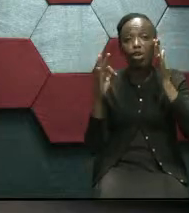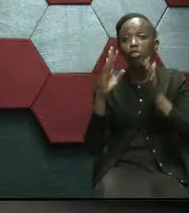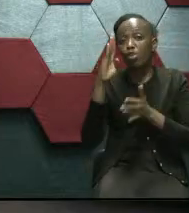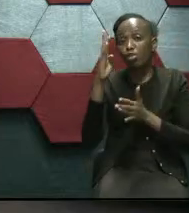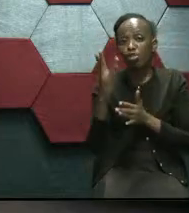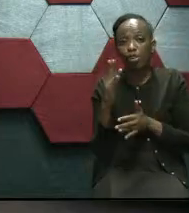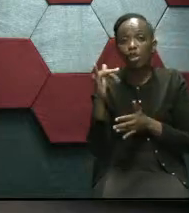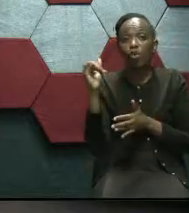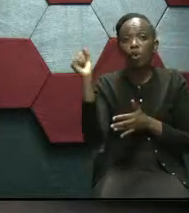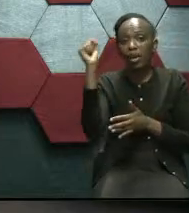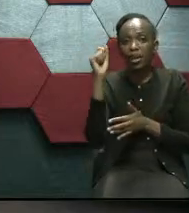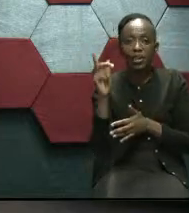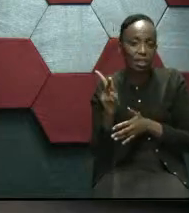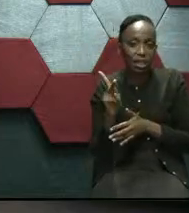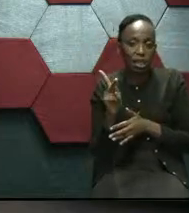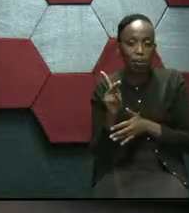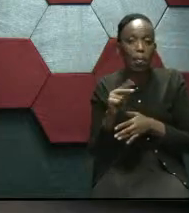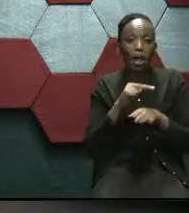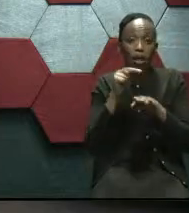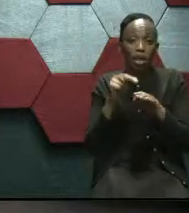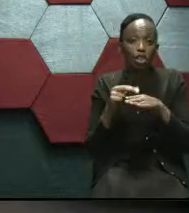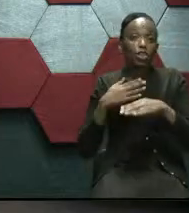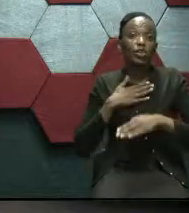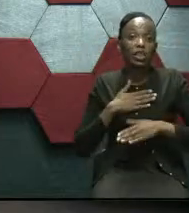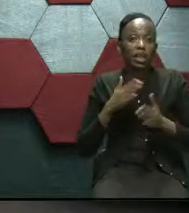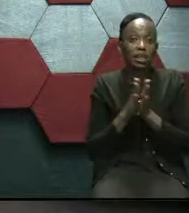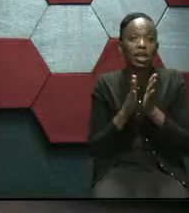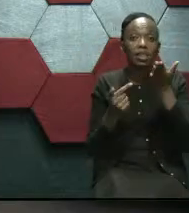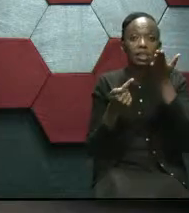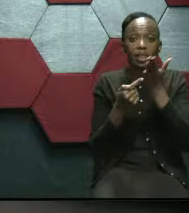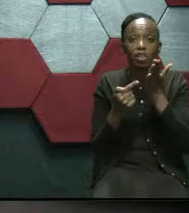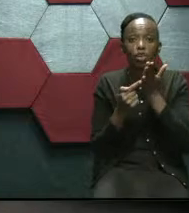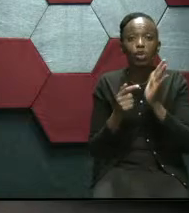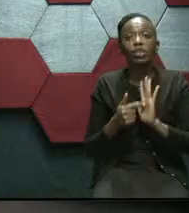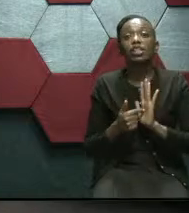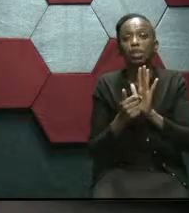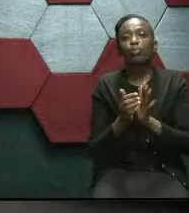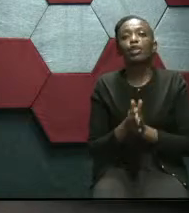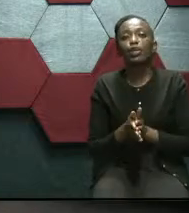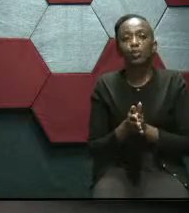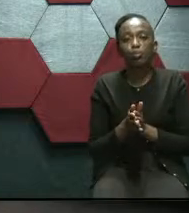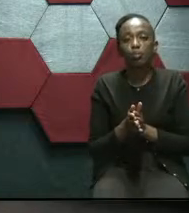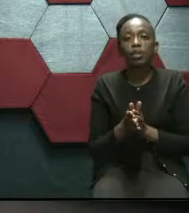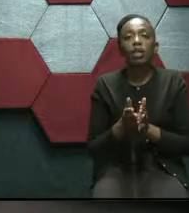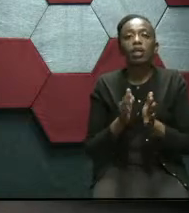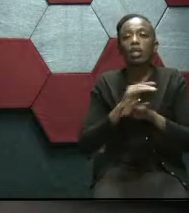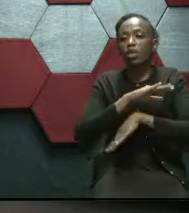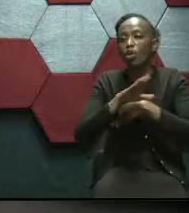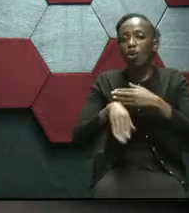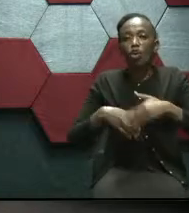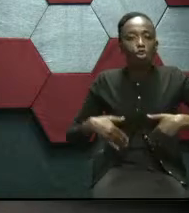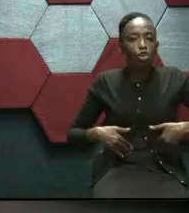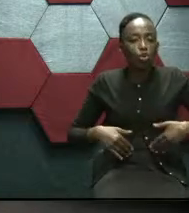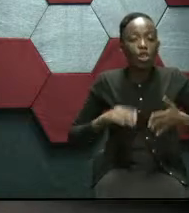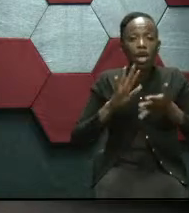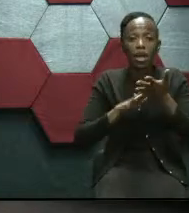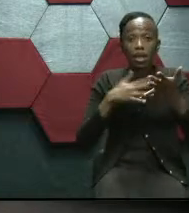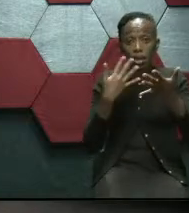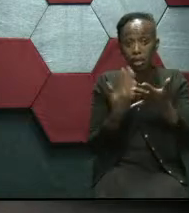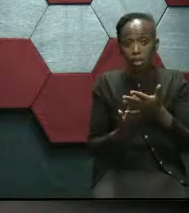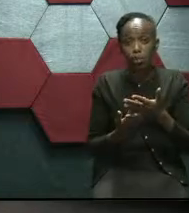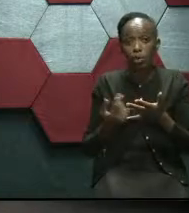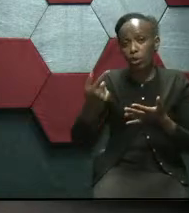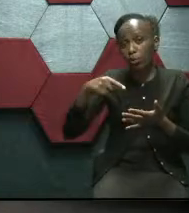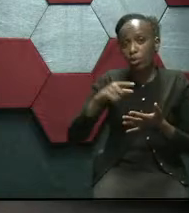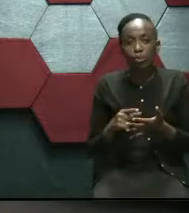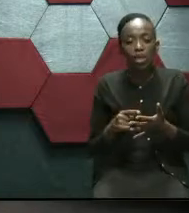4th YSK National Science and Technology Exhibition. Through our youth network Blaze, we've